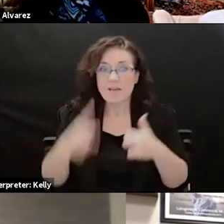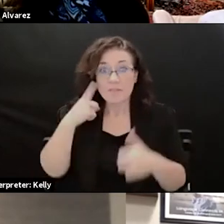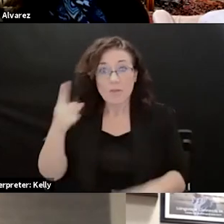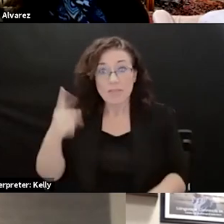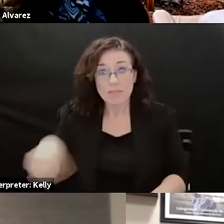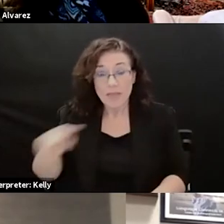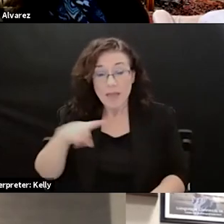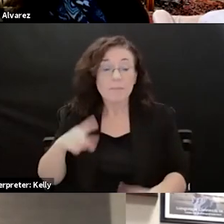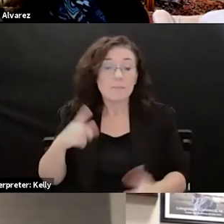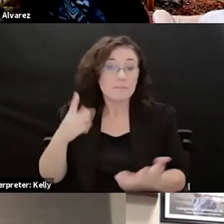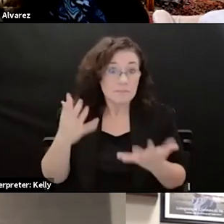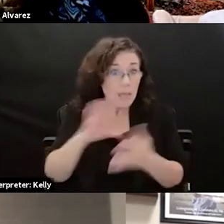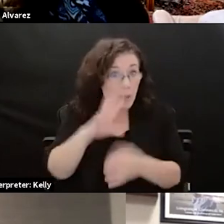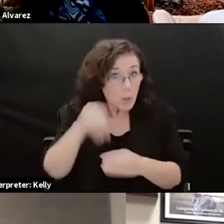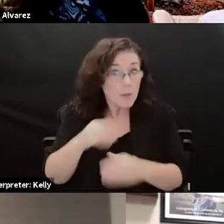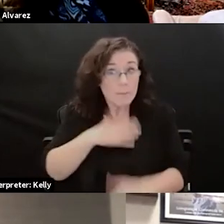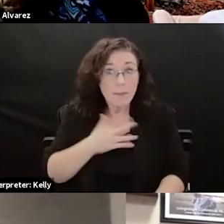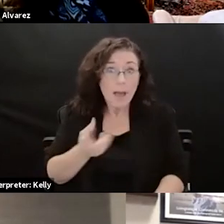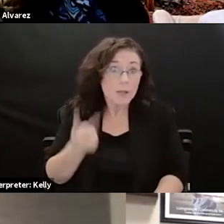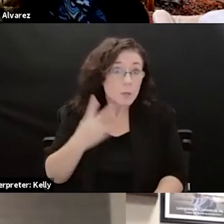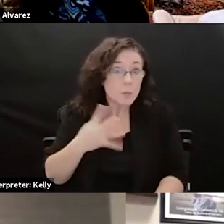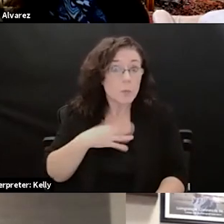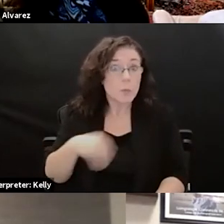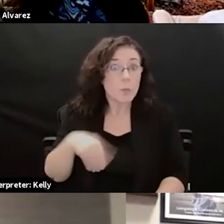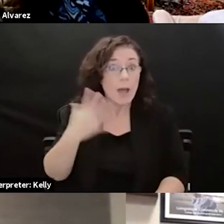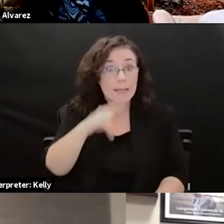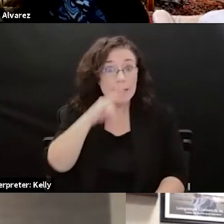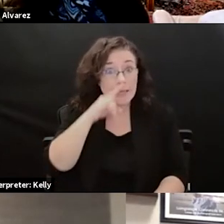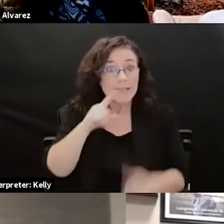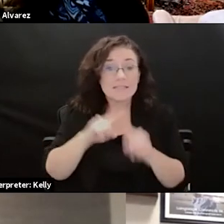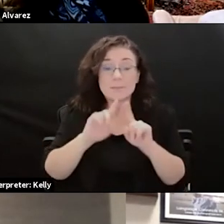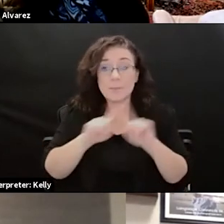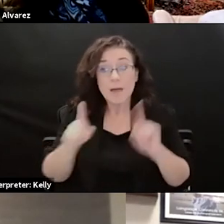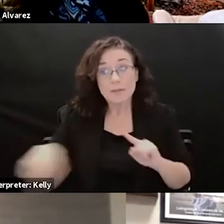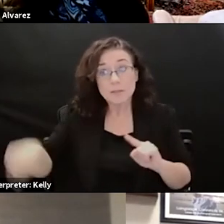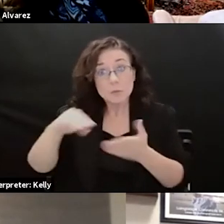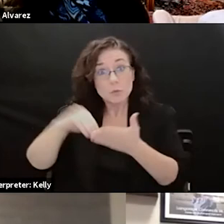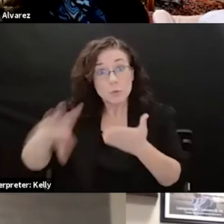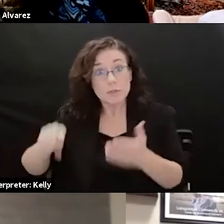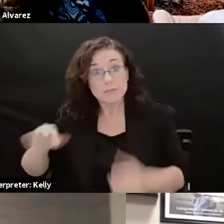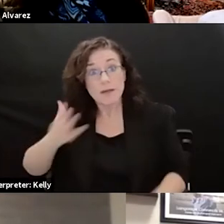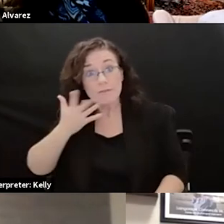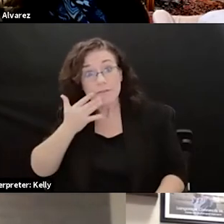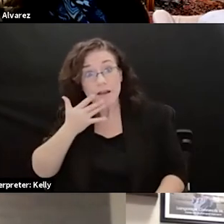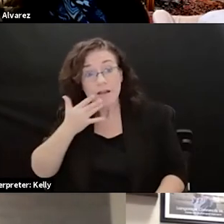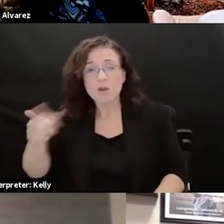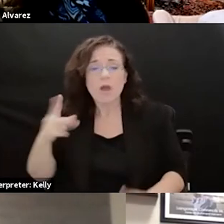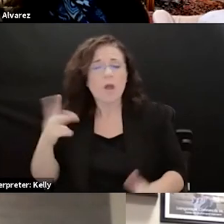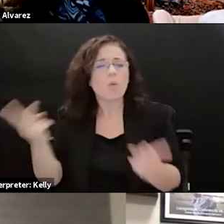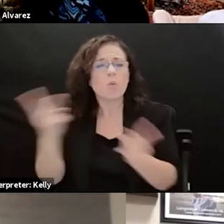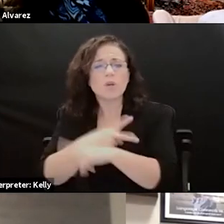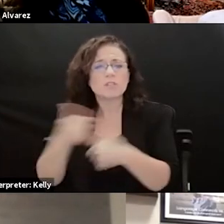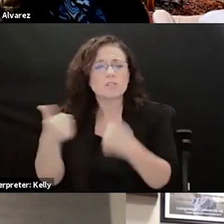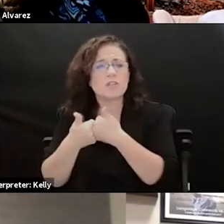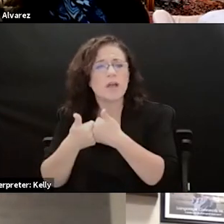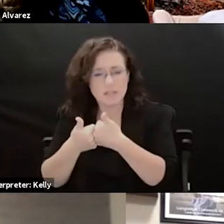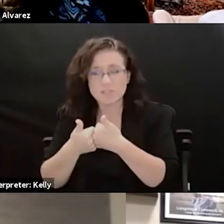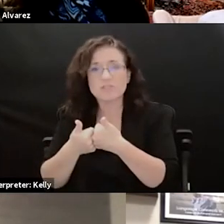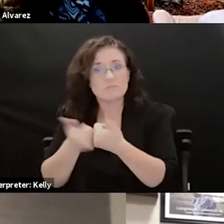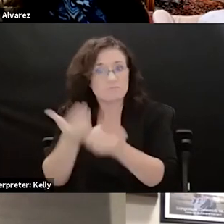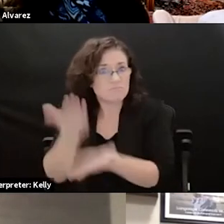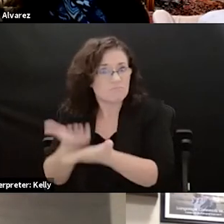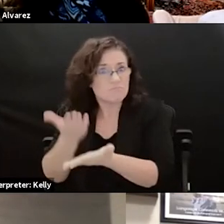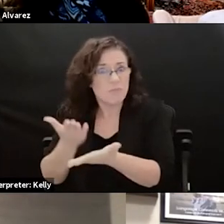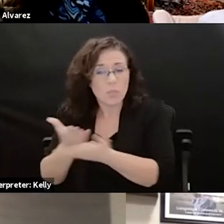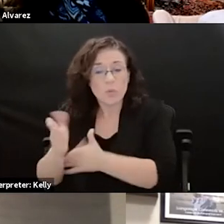kids students of color are facing the greatest obstacles as evidenced by the d's and f's we must listen to their needs and provide